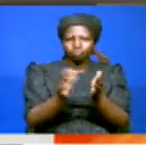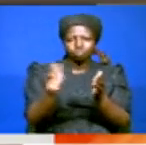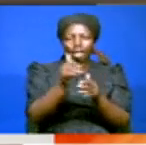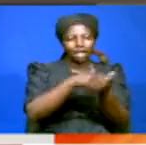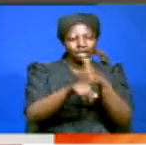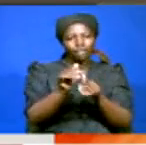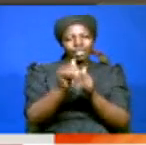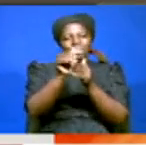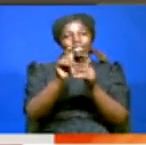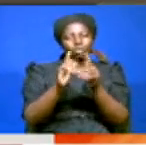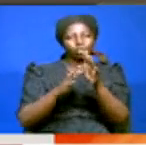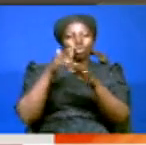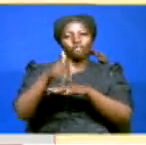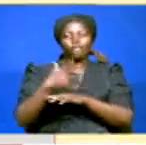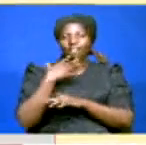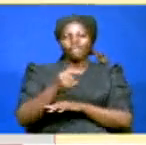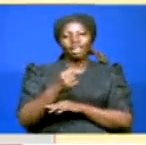500 of them jobless.